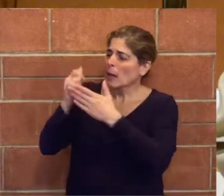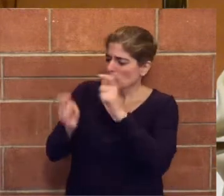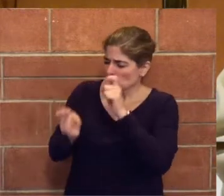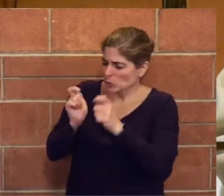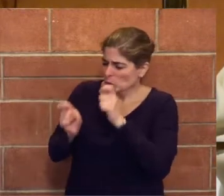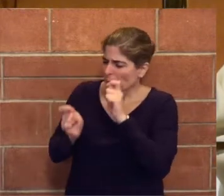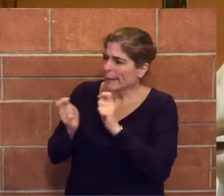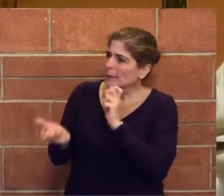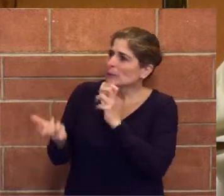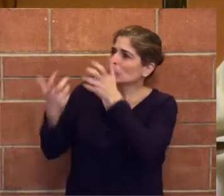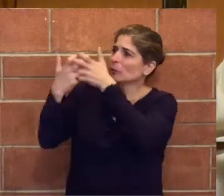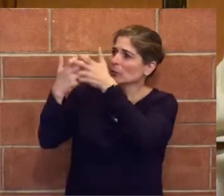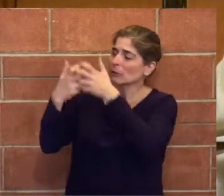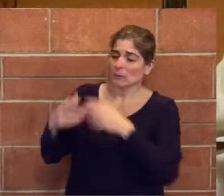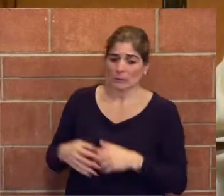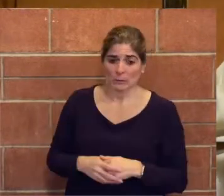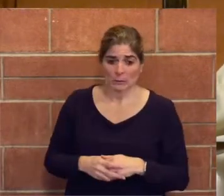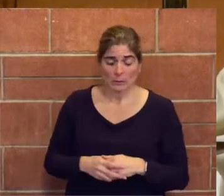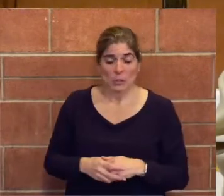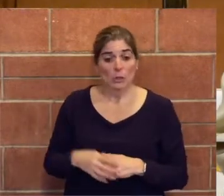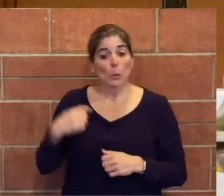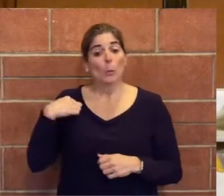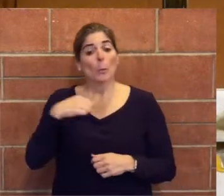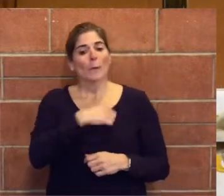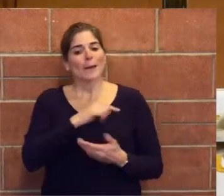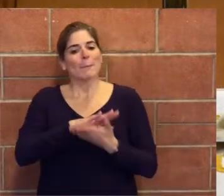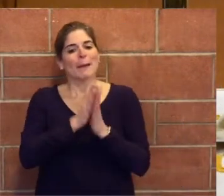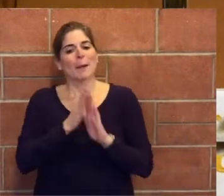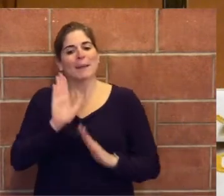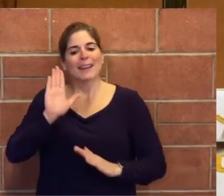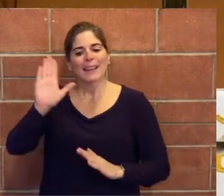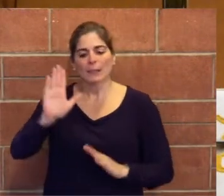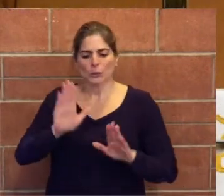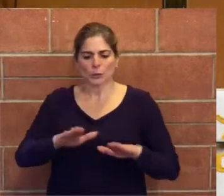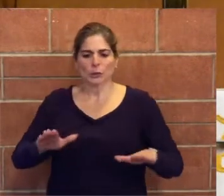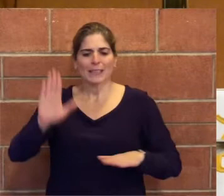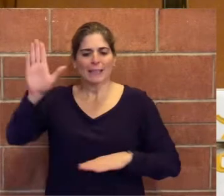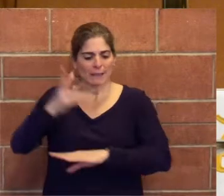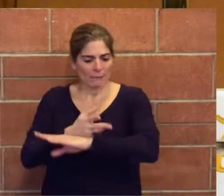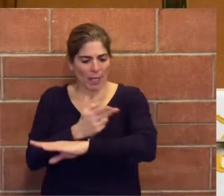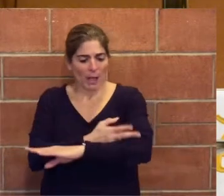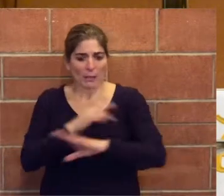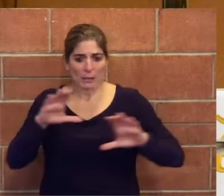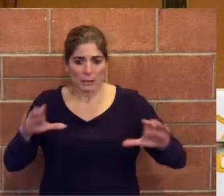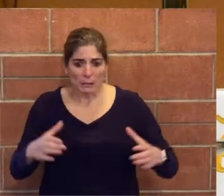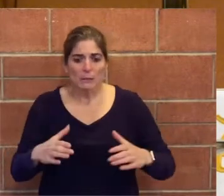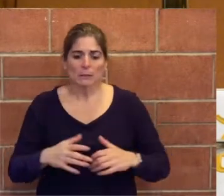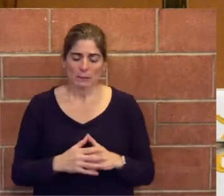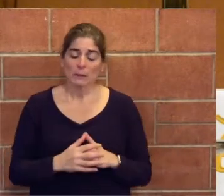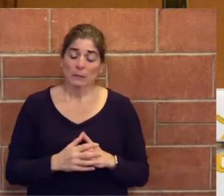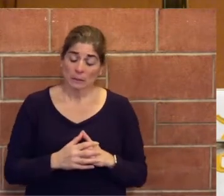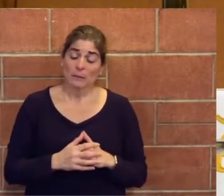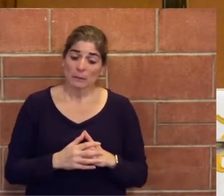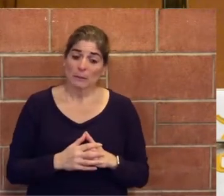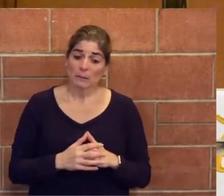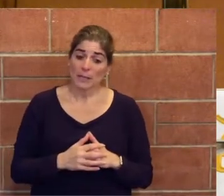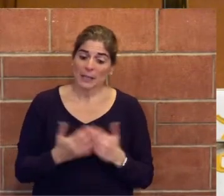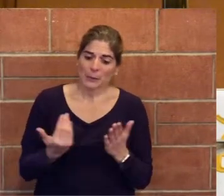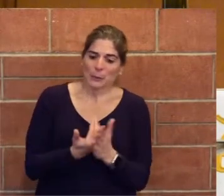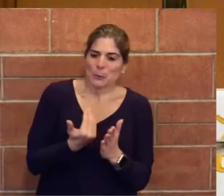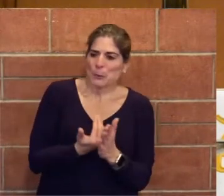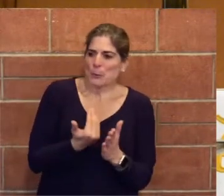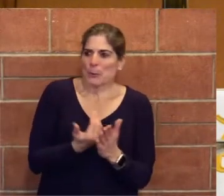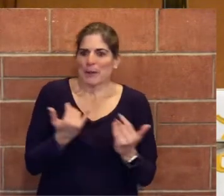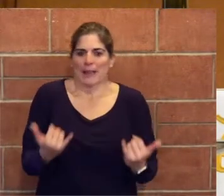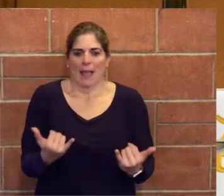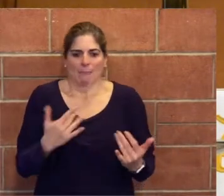transforming shepherd. He calls us to himself. In him we have a new beginning. In